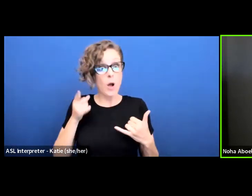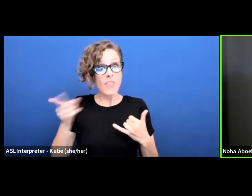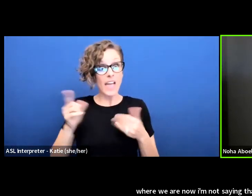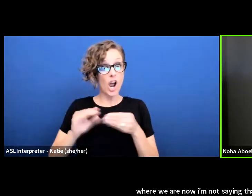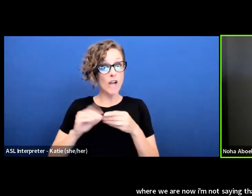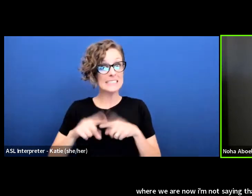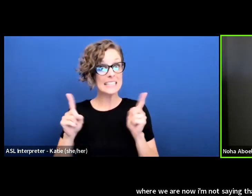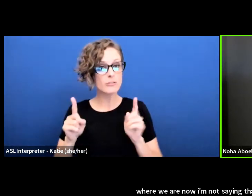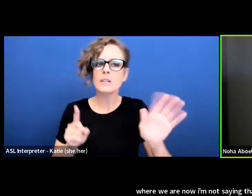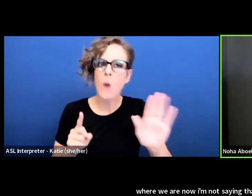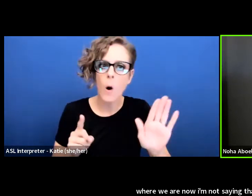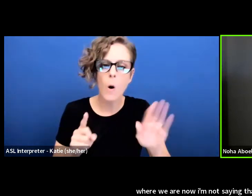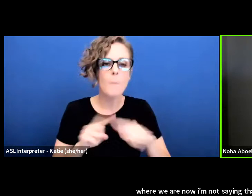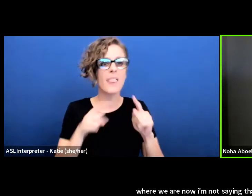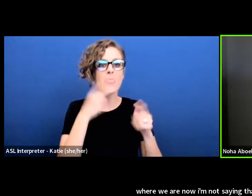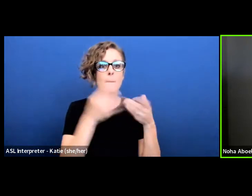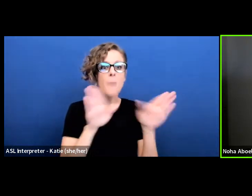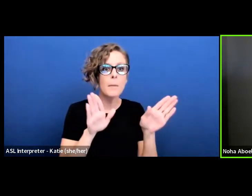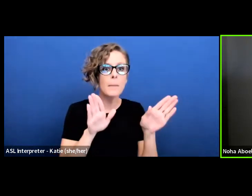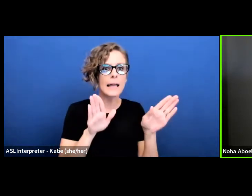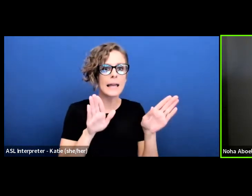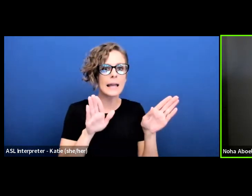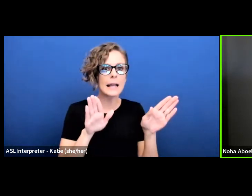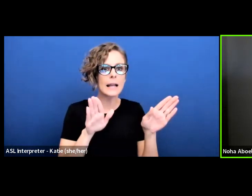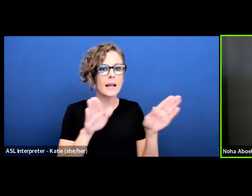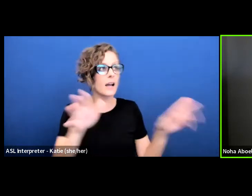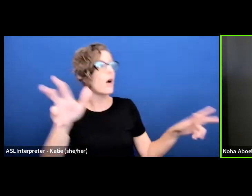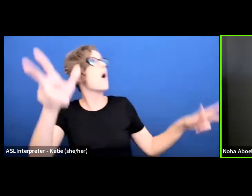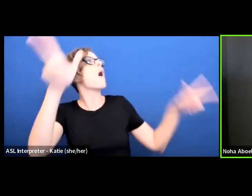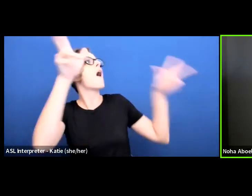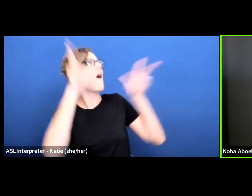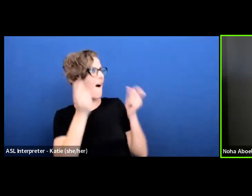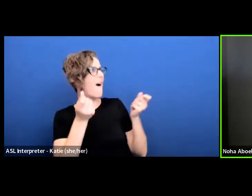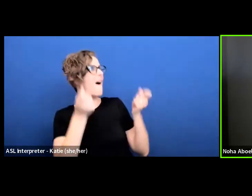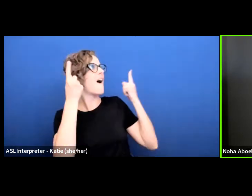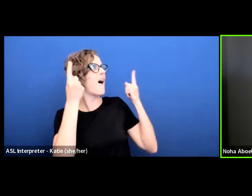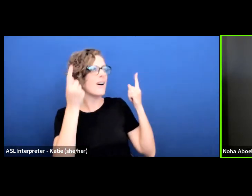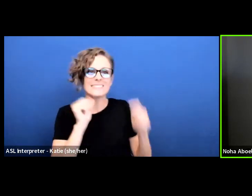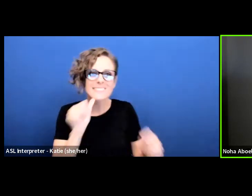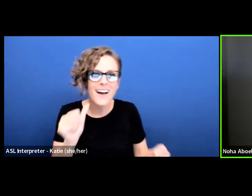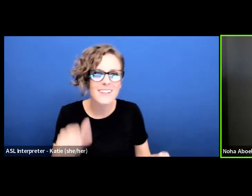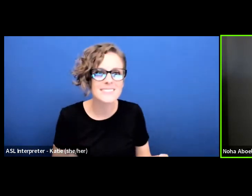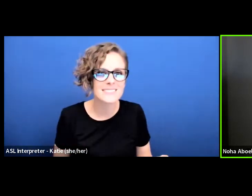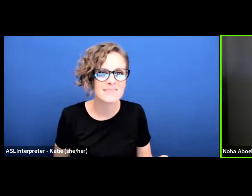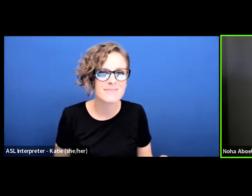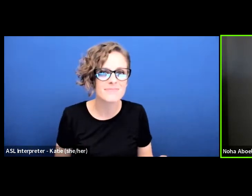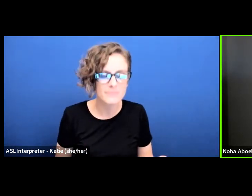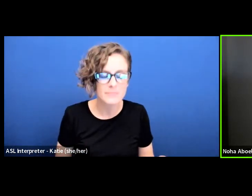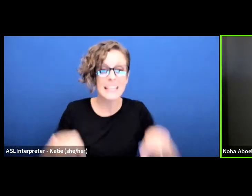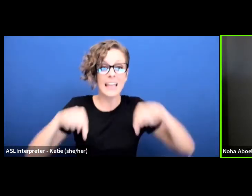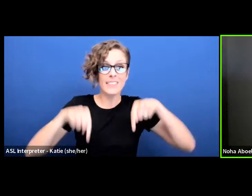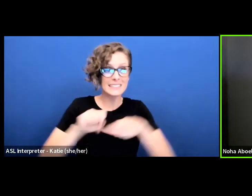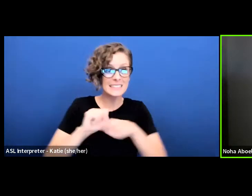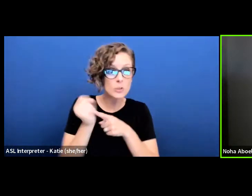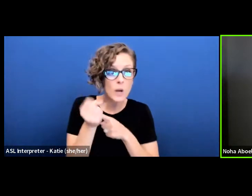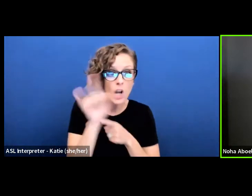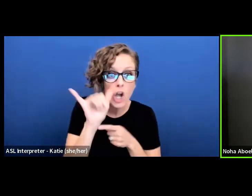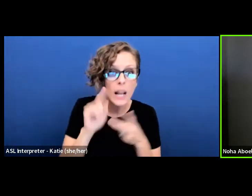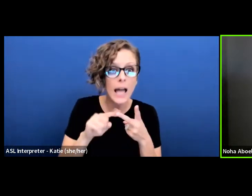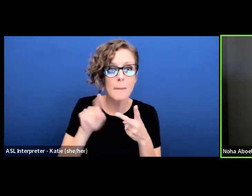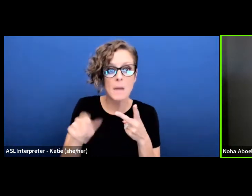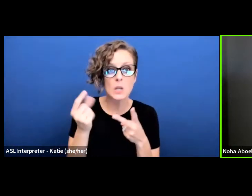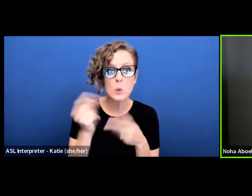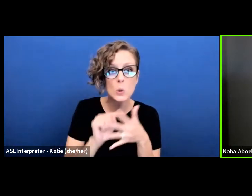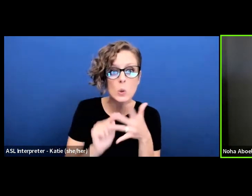that the public is getting that clarity of a message of saying, this is a situation we're in, these are the things that we need to do. And then having that